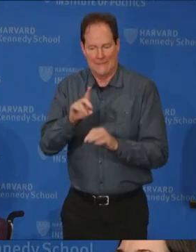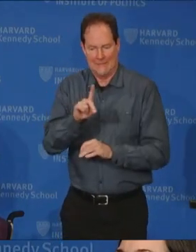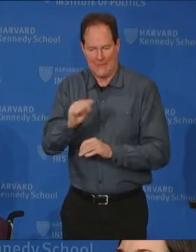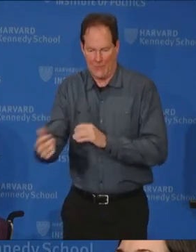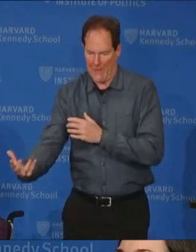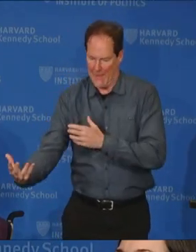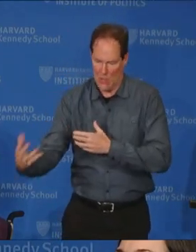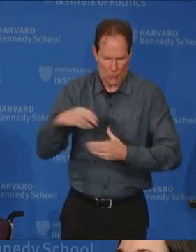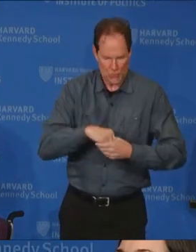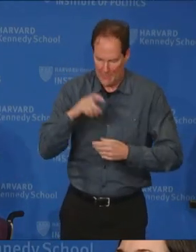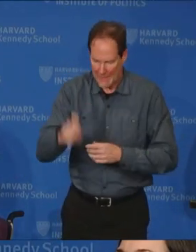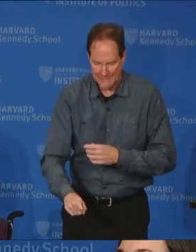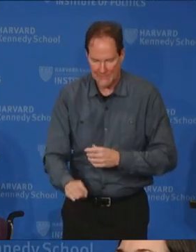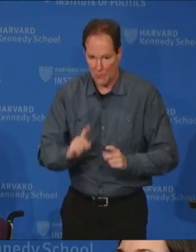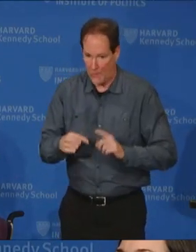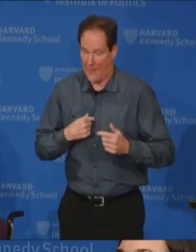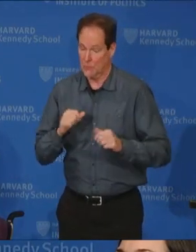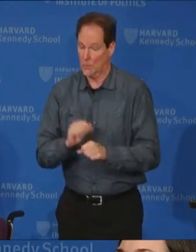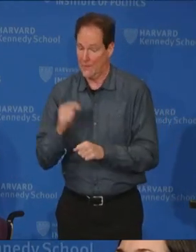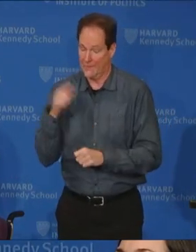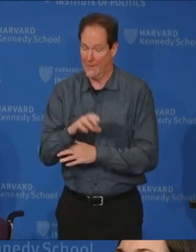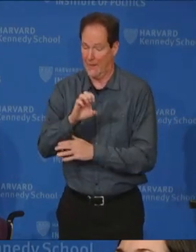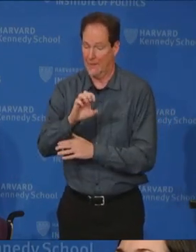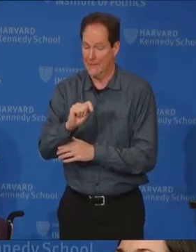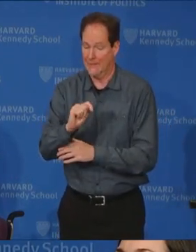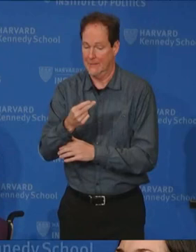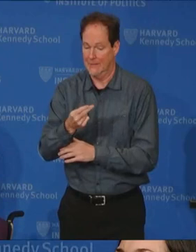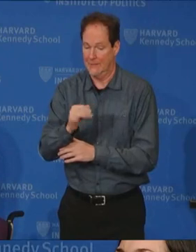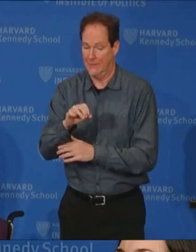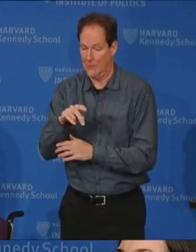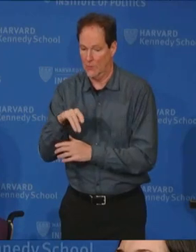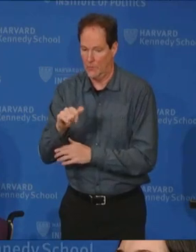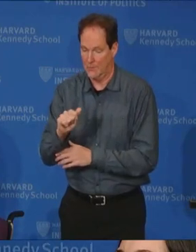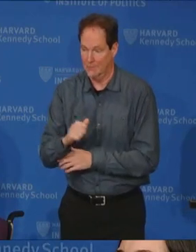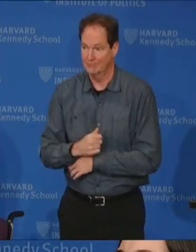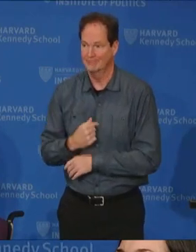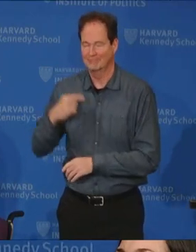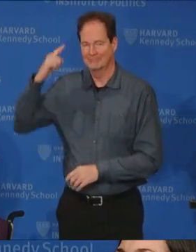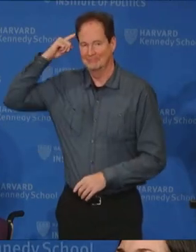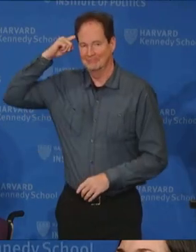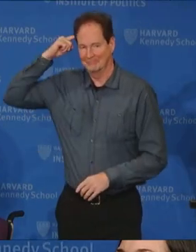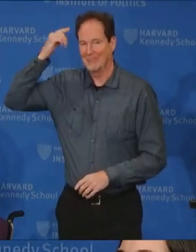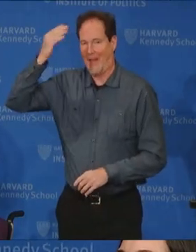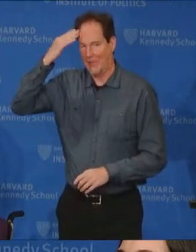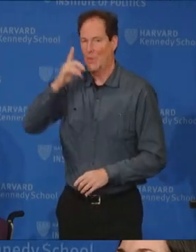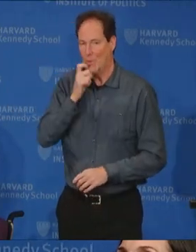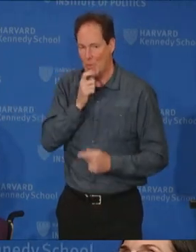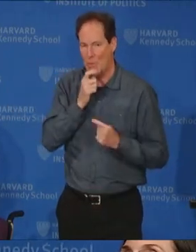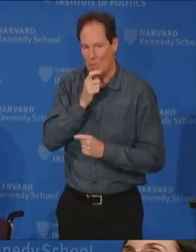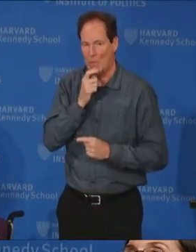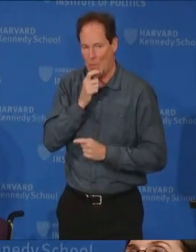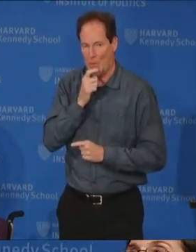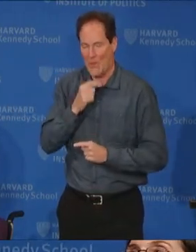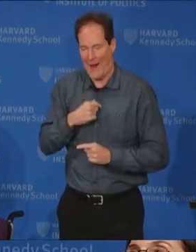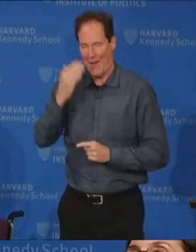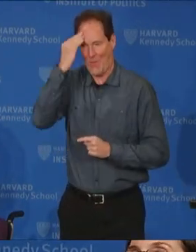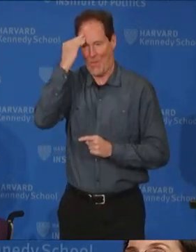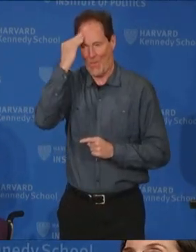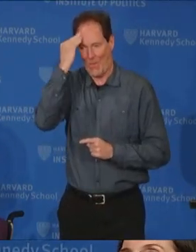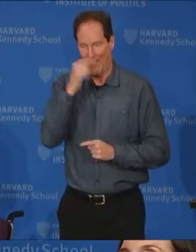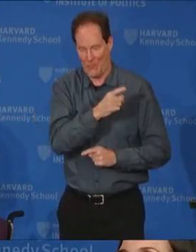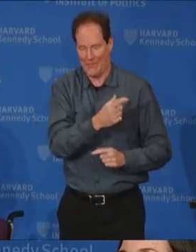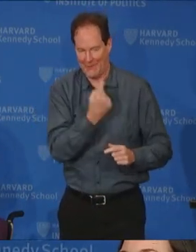I was working in Ethiopia." And in my head, I was like, "I know who he's going to say.